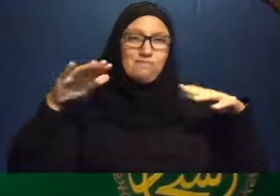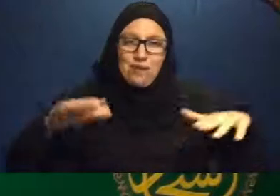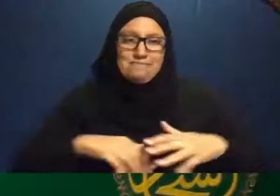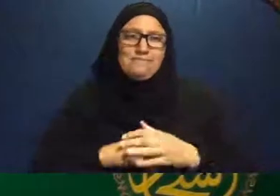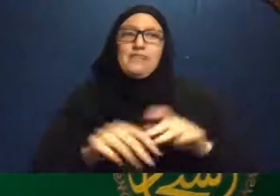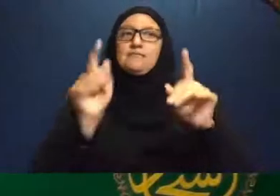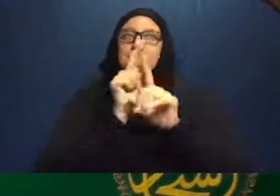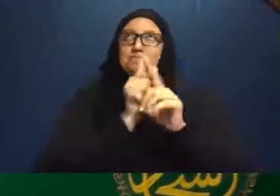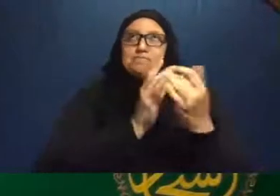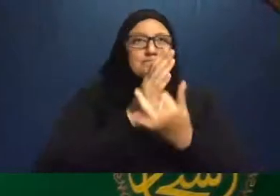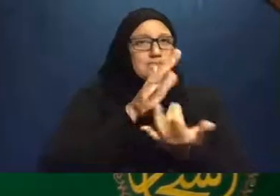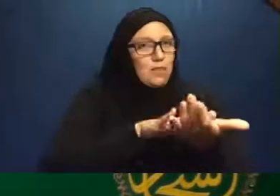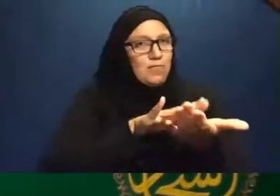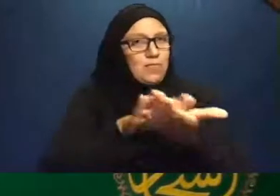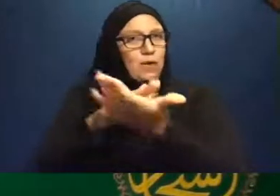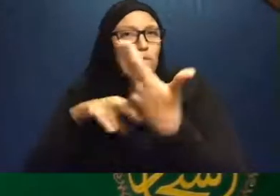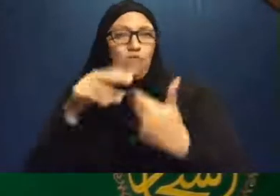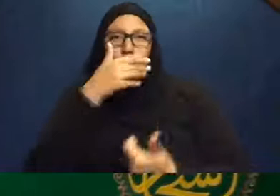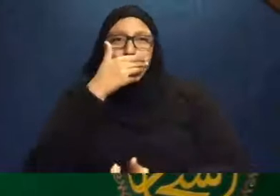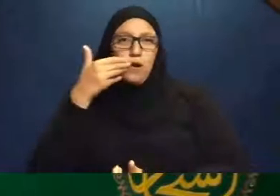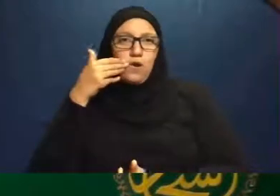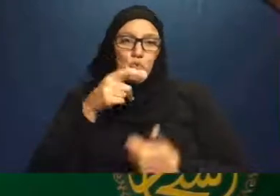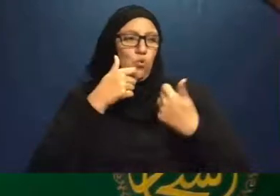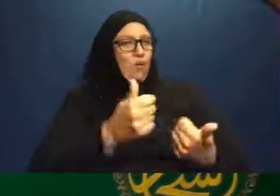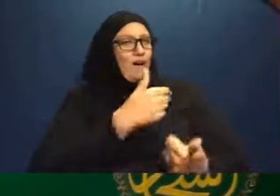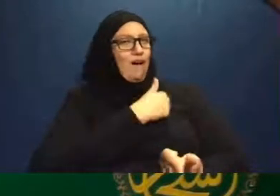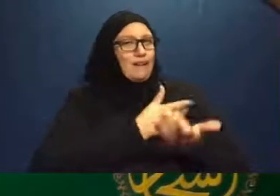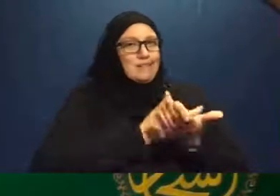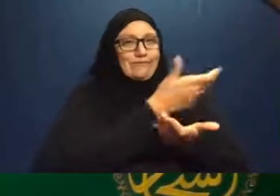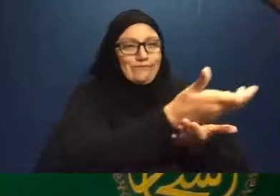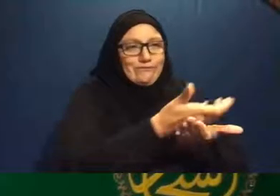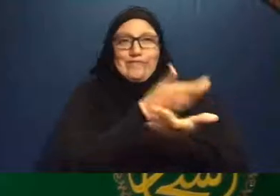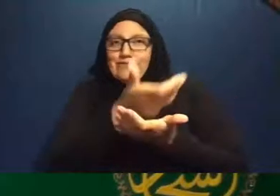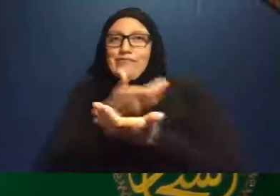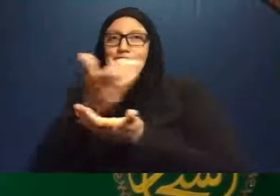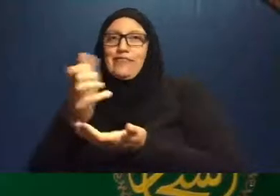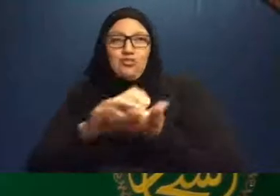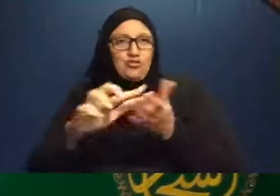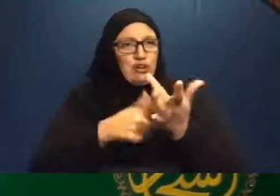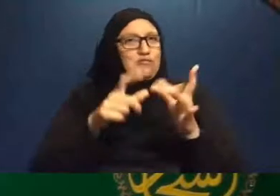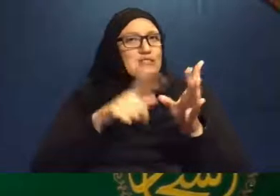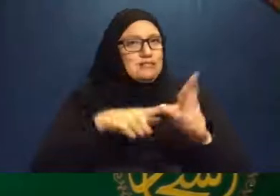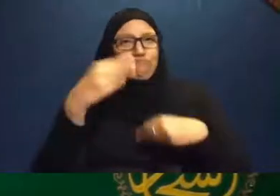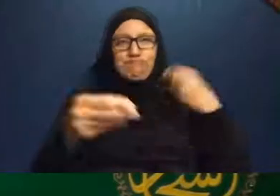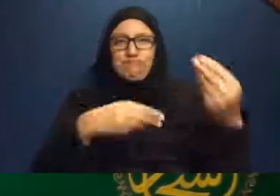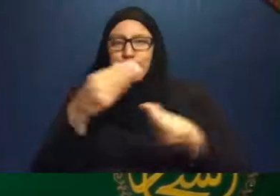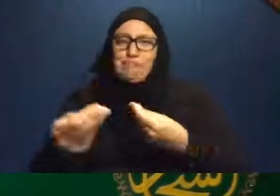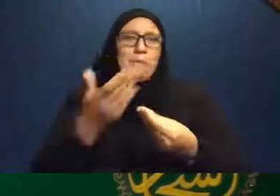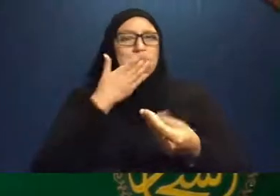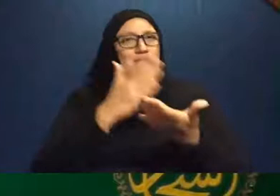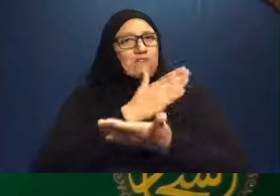were, mashallah, very generous and charitable, maintain it. Maintain the good deed after the months of Ramadan as well.